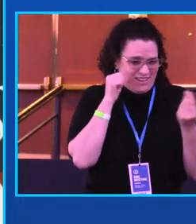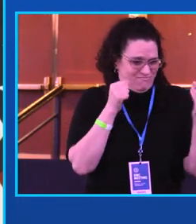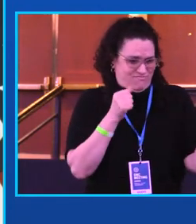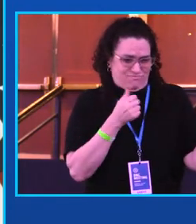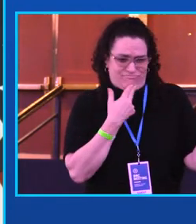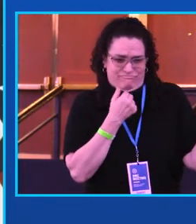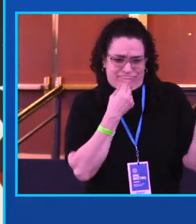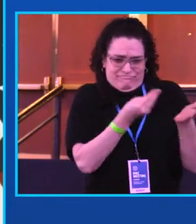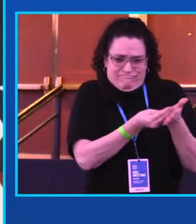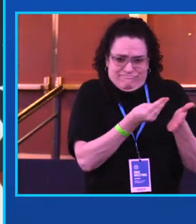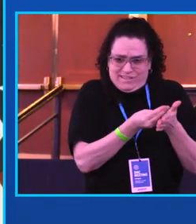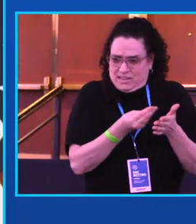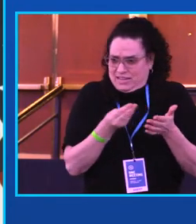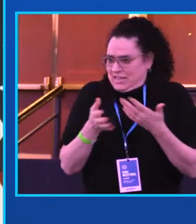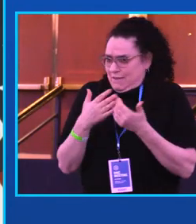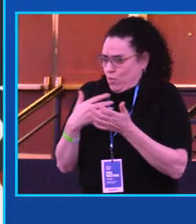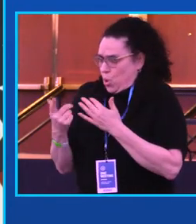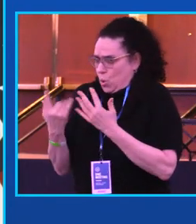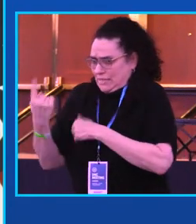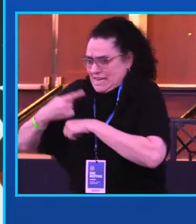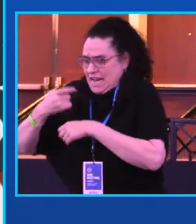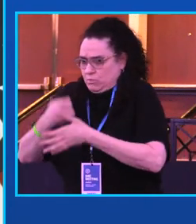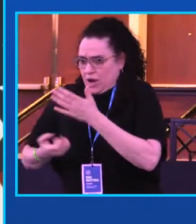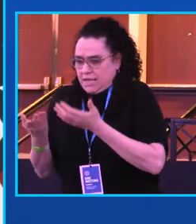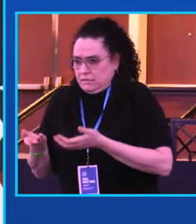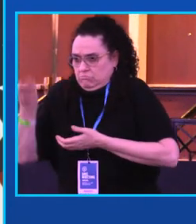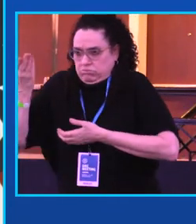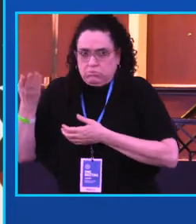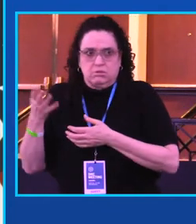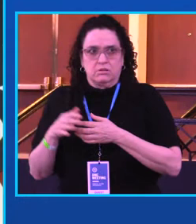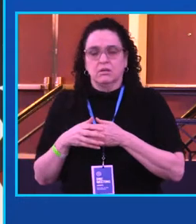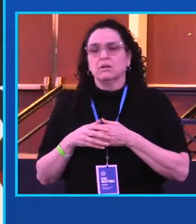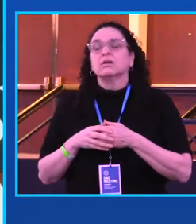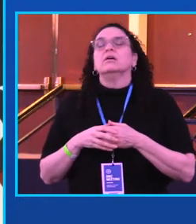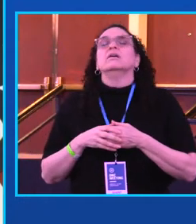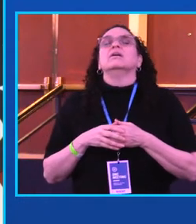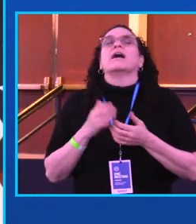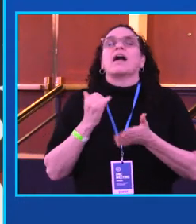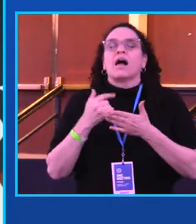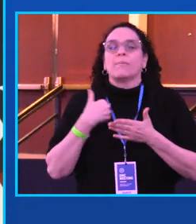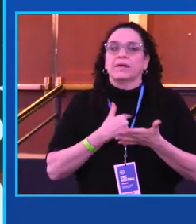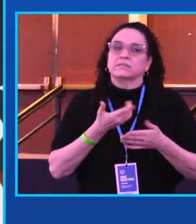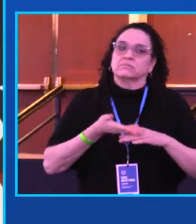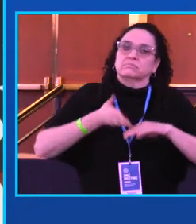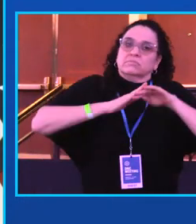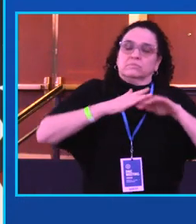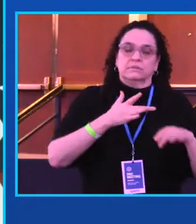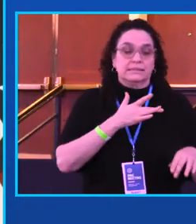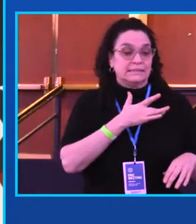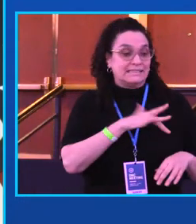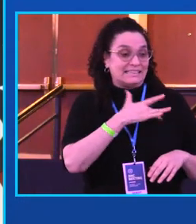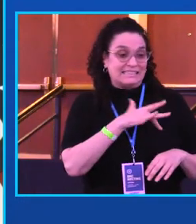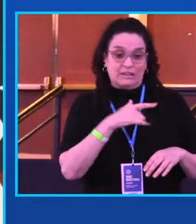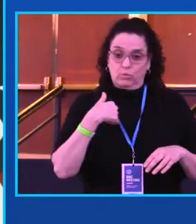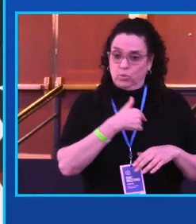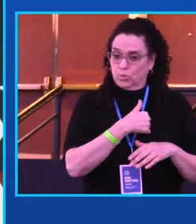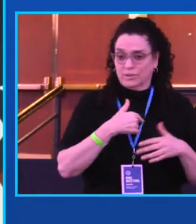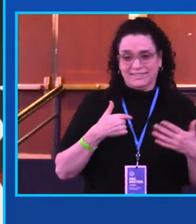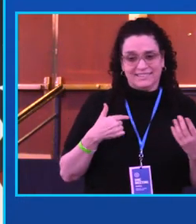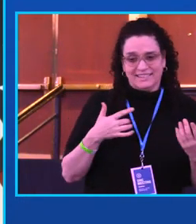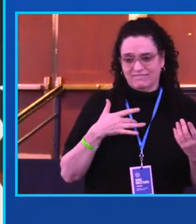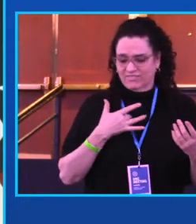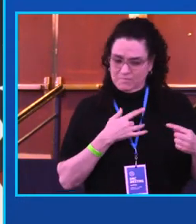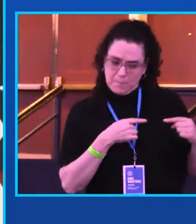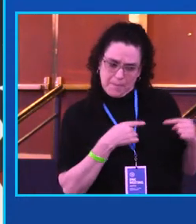at today's prices. Help us to be more sensitive to the pain and the disillusionment of our